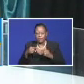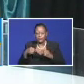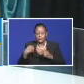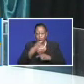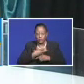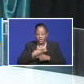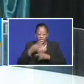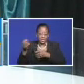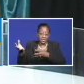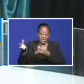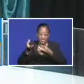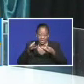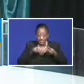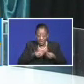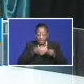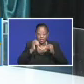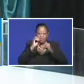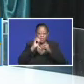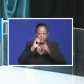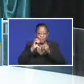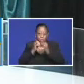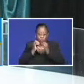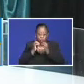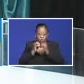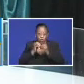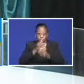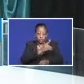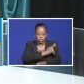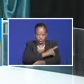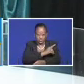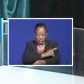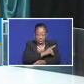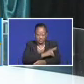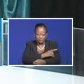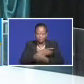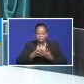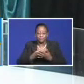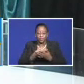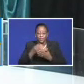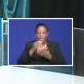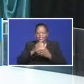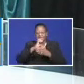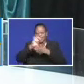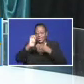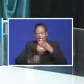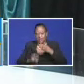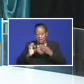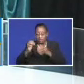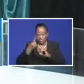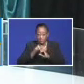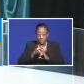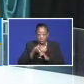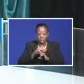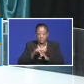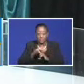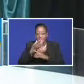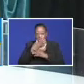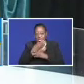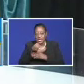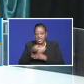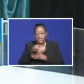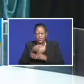to land in country by the end of the month. The health minister told our Cleopatra Murphy that the public will also finally have